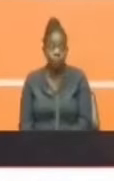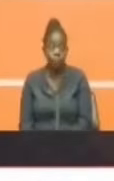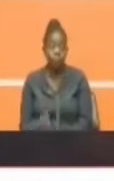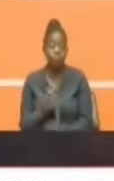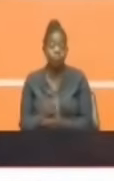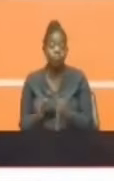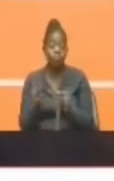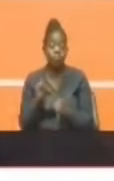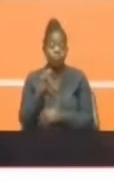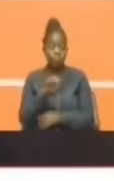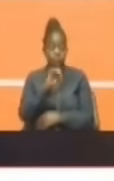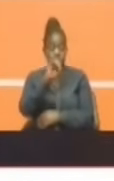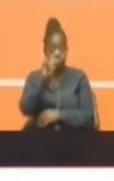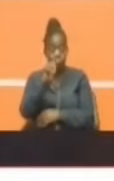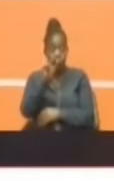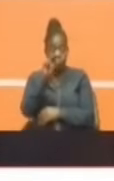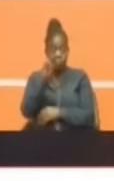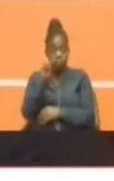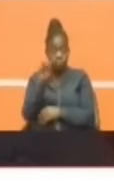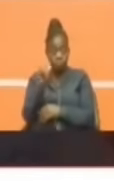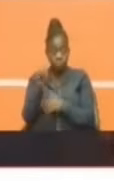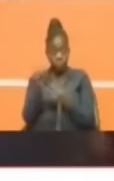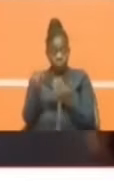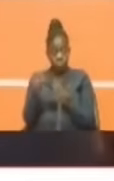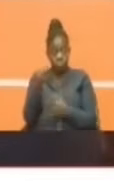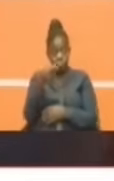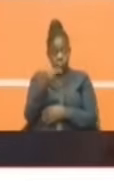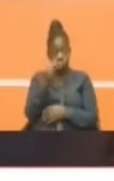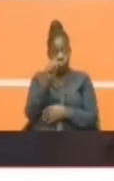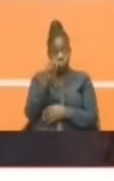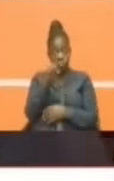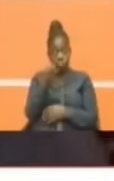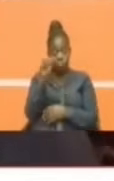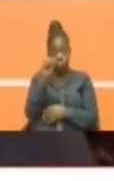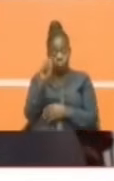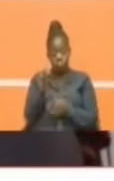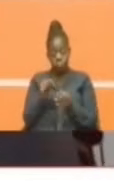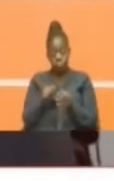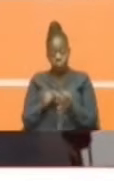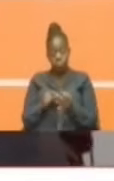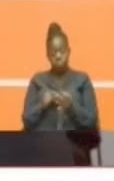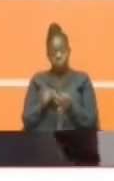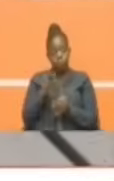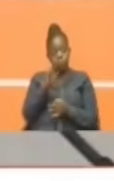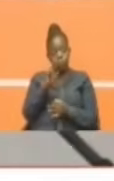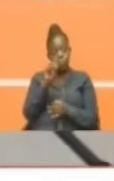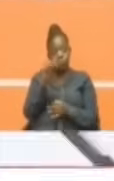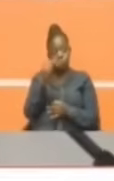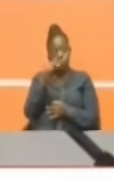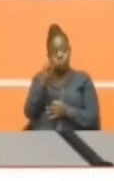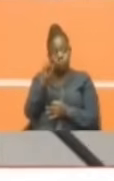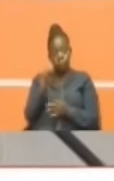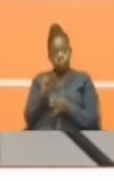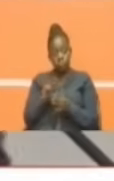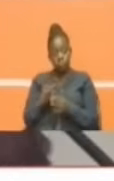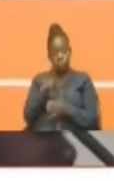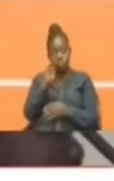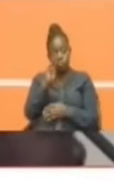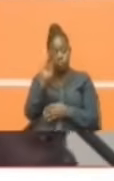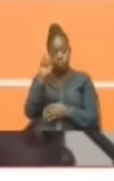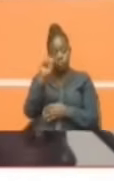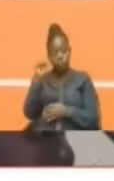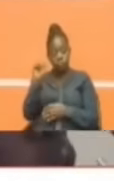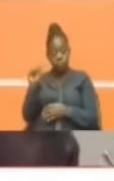Mukwano kuliko Juma Siruoza Hadison Wampamba Alex Okongo Rigani Kaweke Sam Bosa Francis Simana John